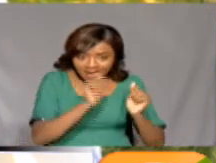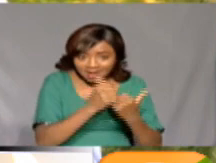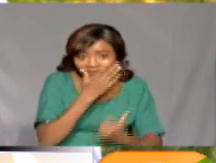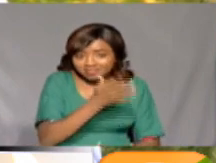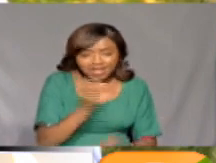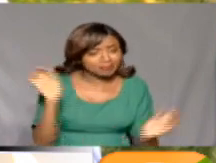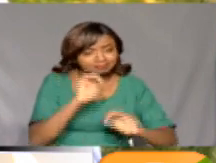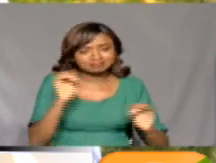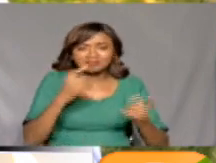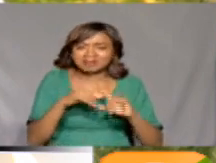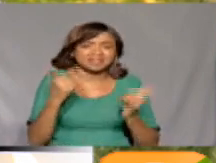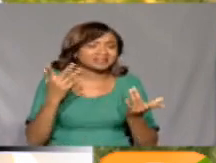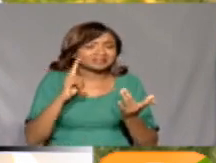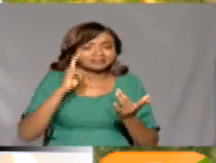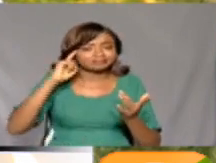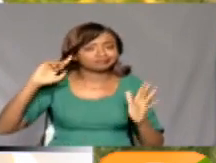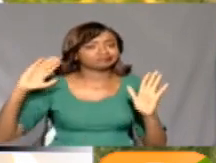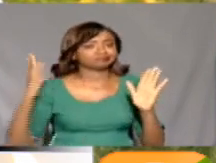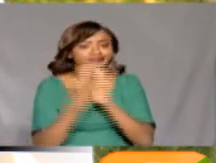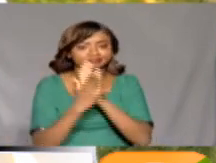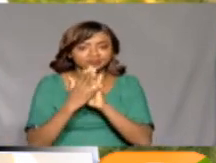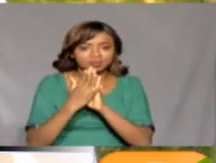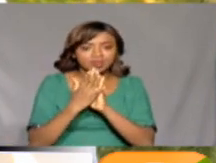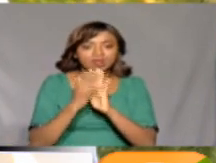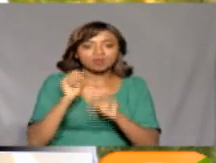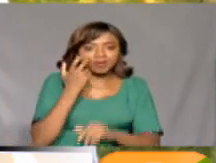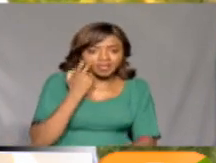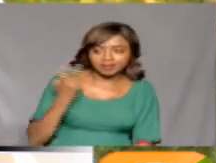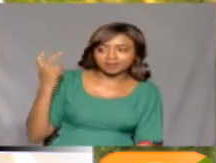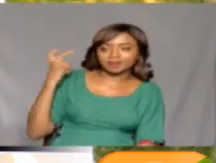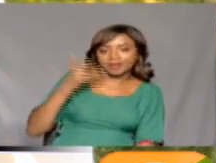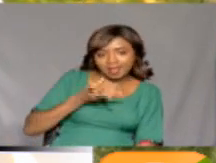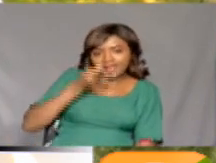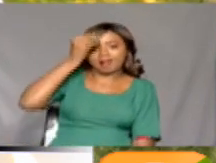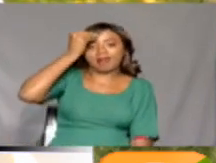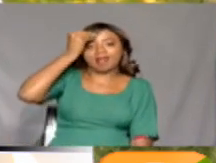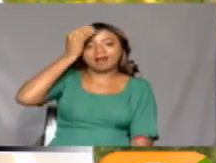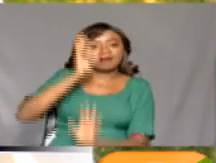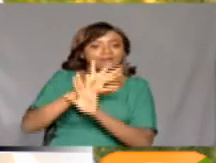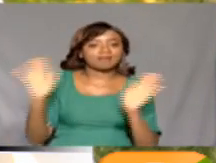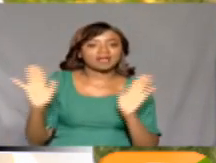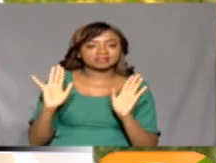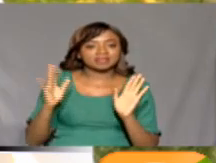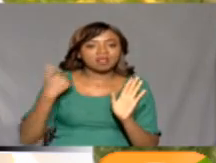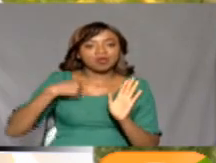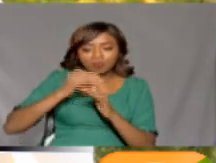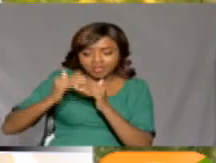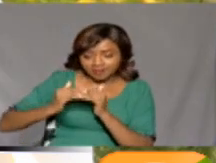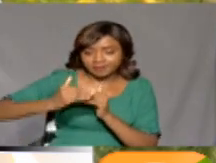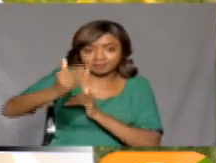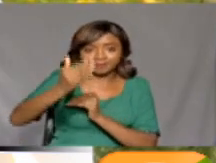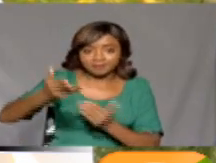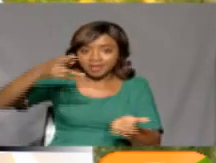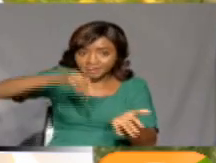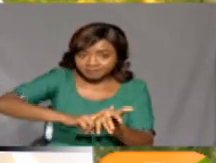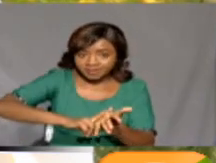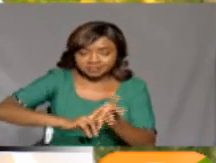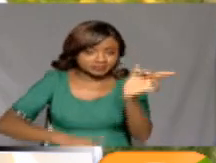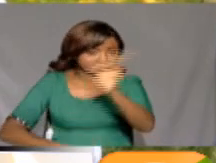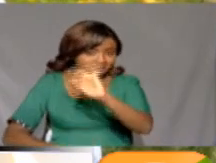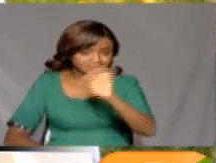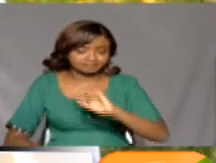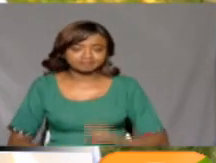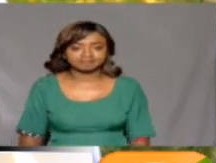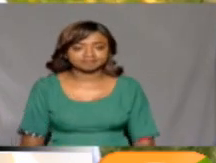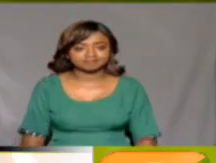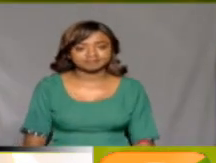history. We can learn from it so that we don't ever again go back